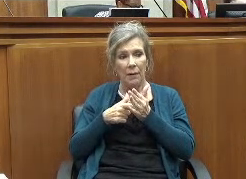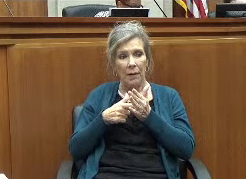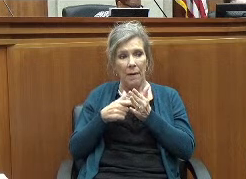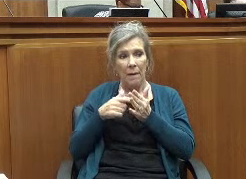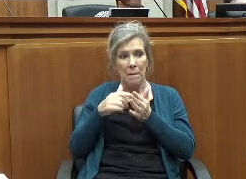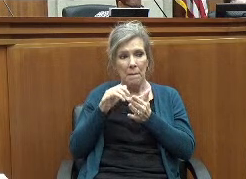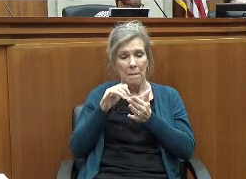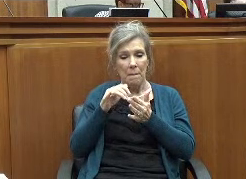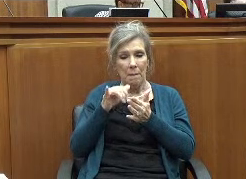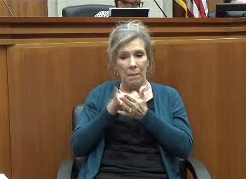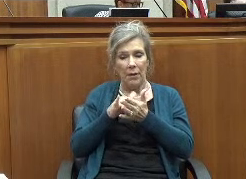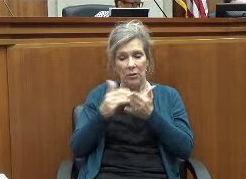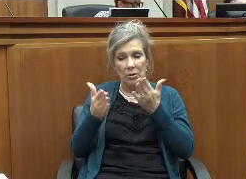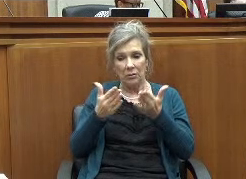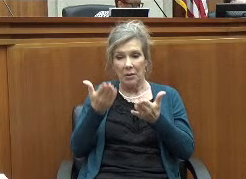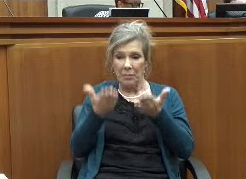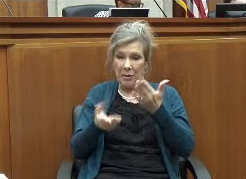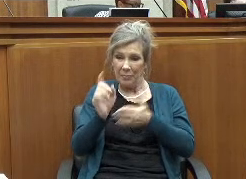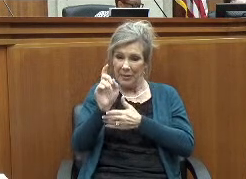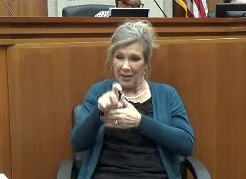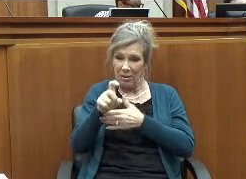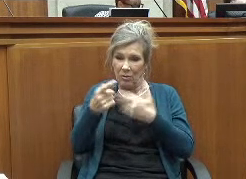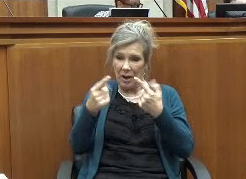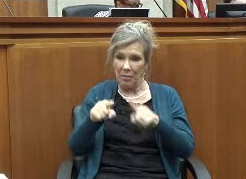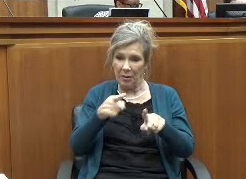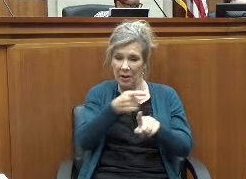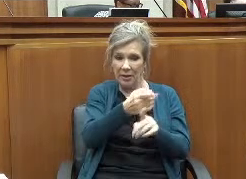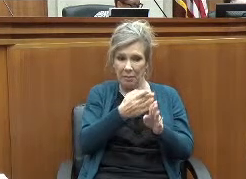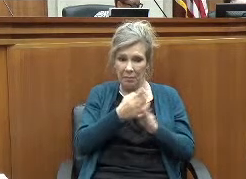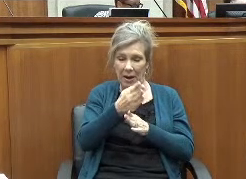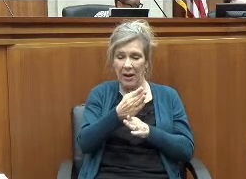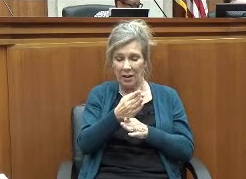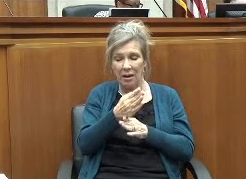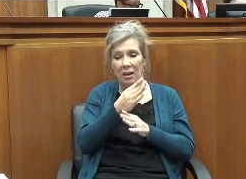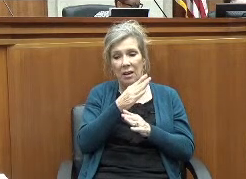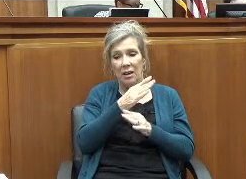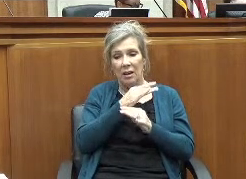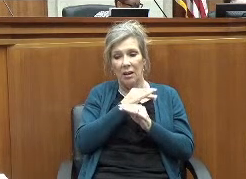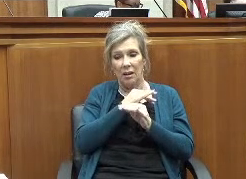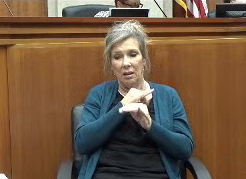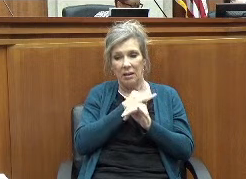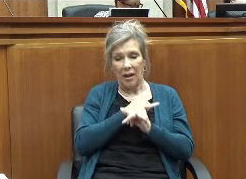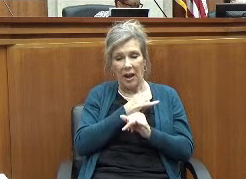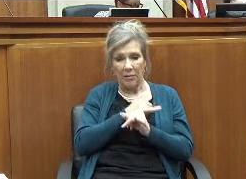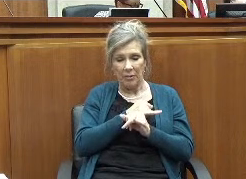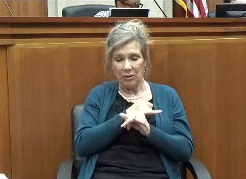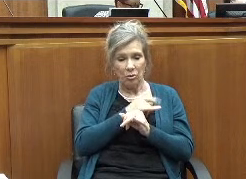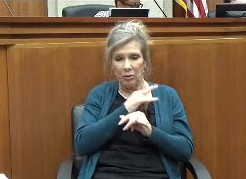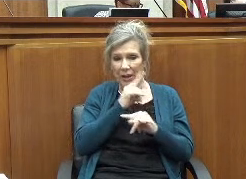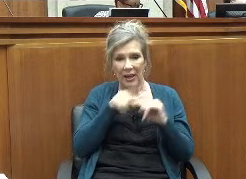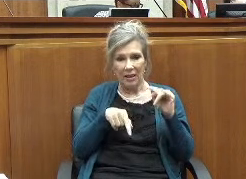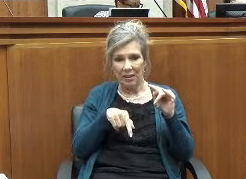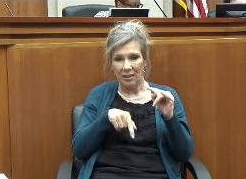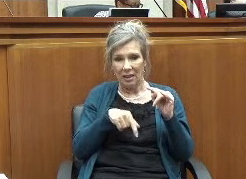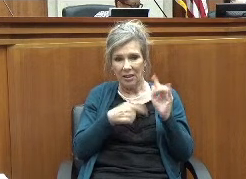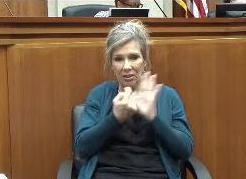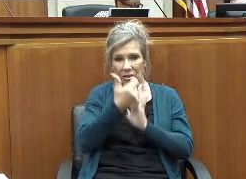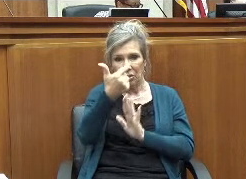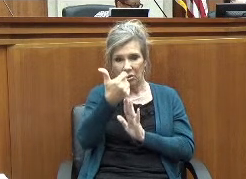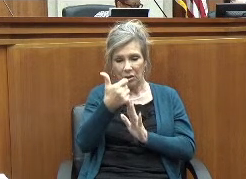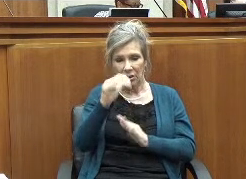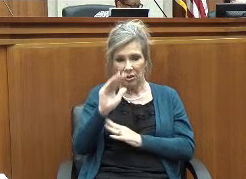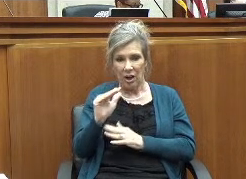services may need to happen at the main campus. So I think we agree with you that you should not exclude a child